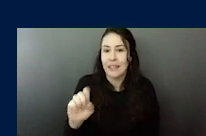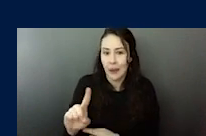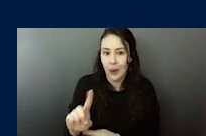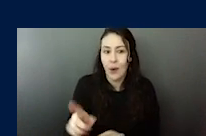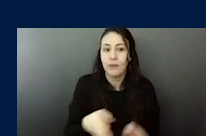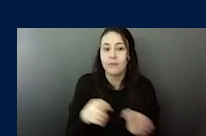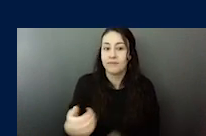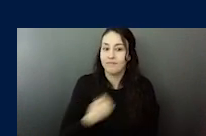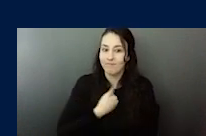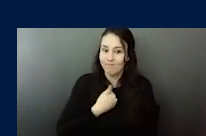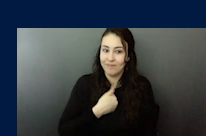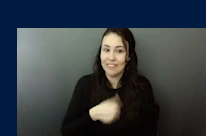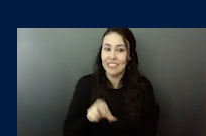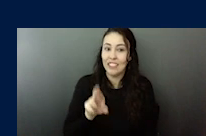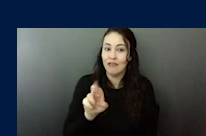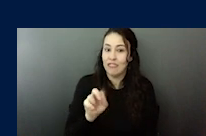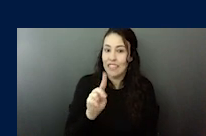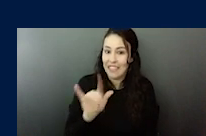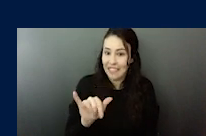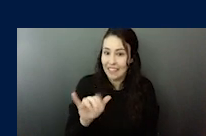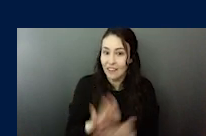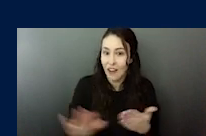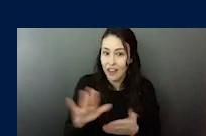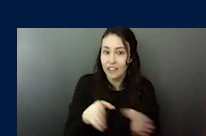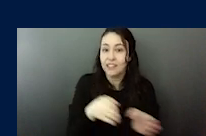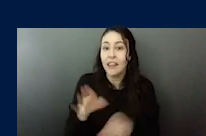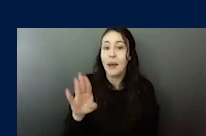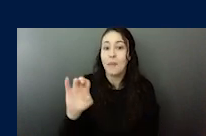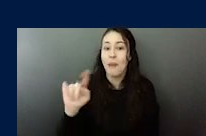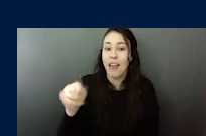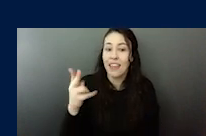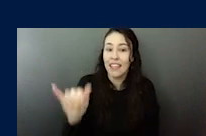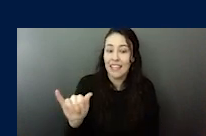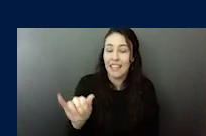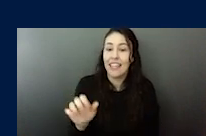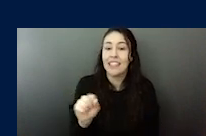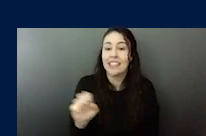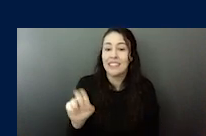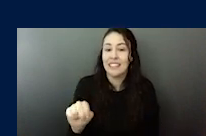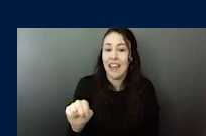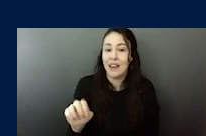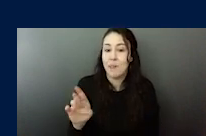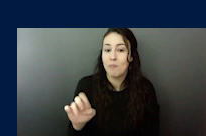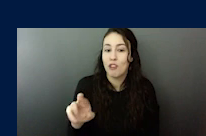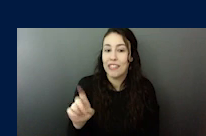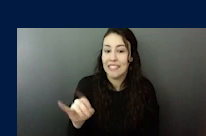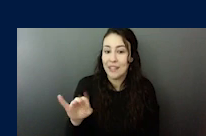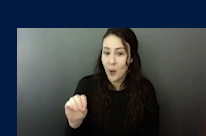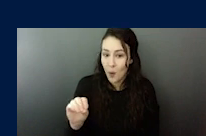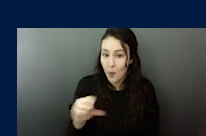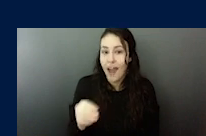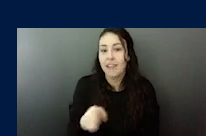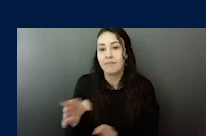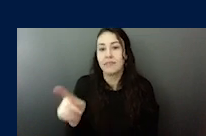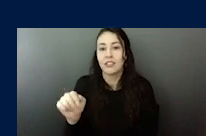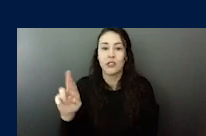Reedley College, Bethany Tasaka from San Bernardino Valley College, and Trisha Wilging from Long Beach City Colleges. We all